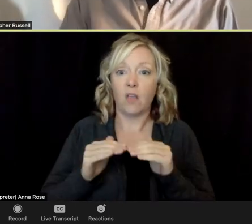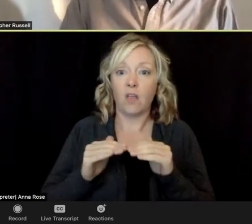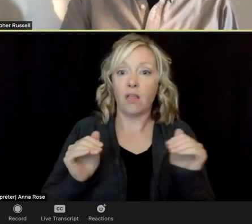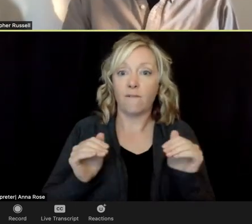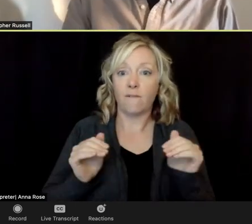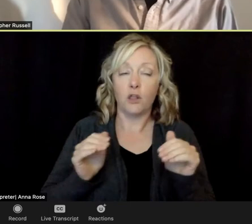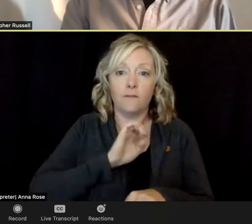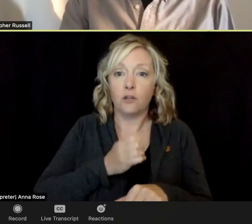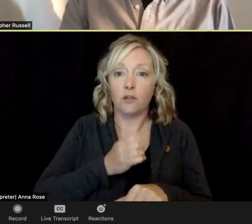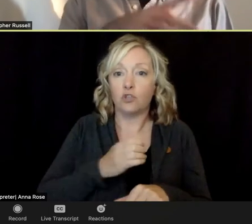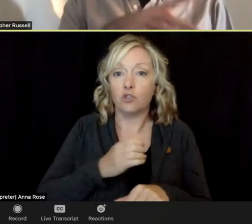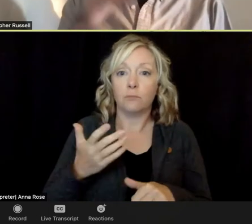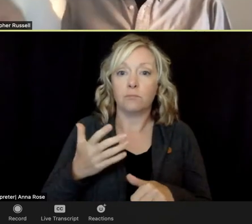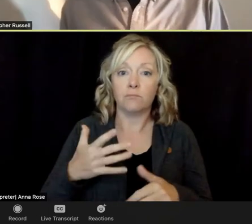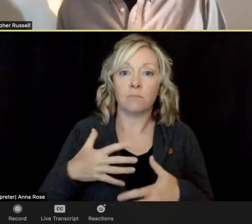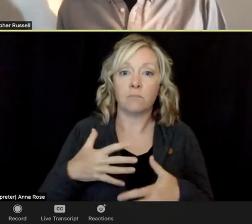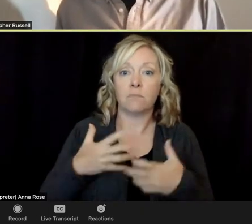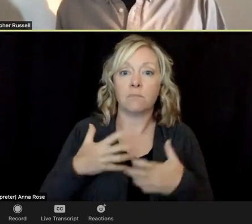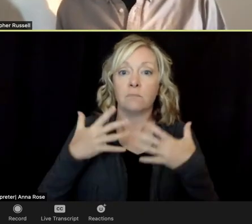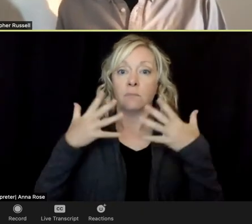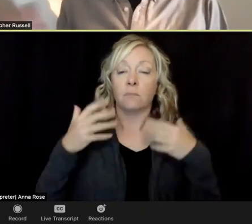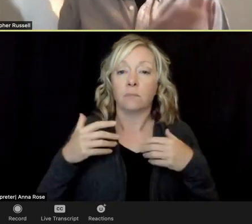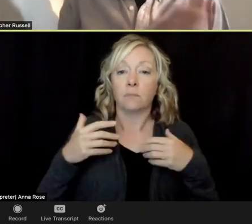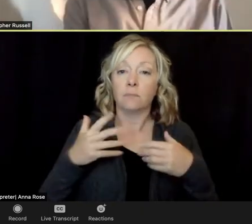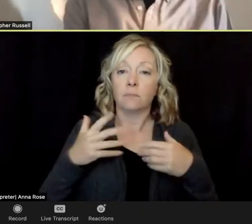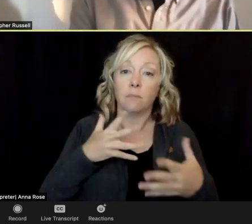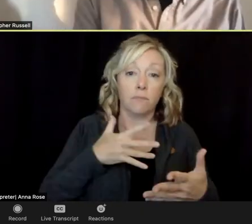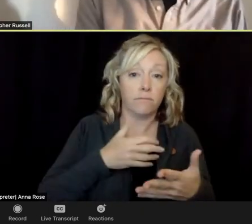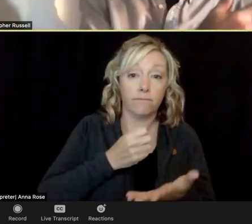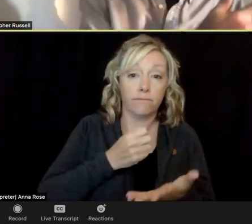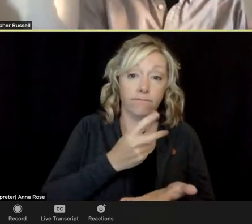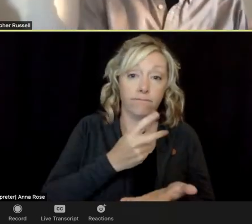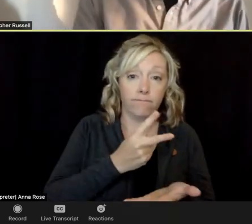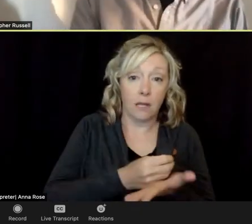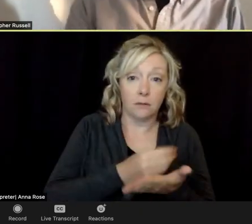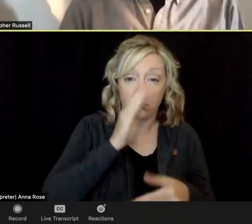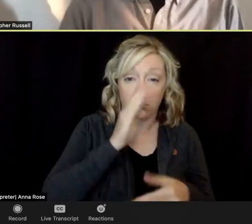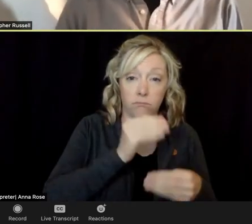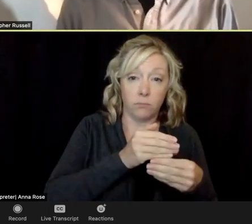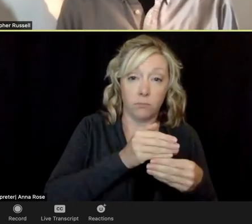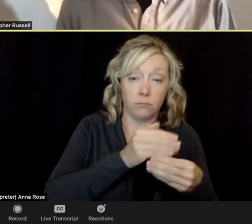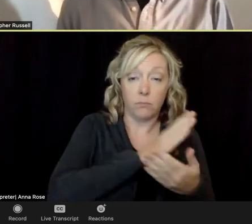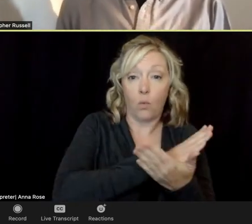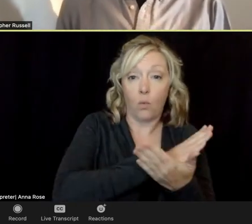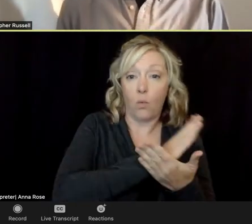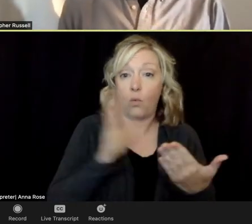currently at? From passed out to stressed out or freaking out.